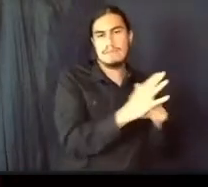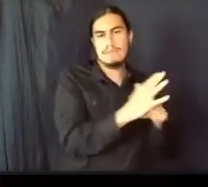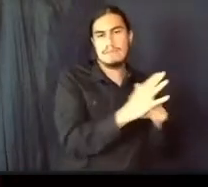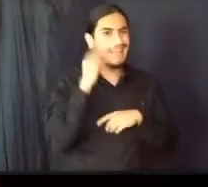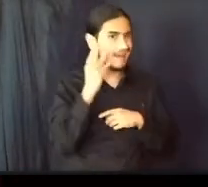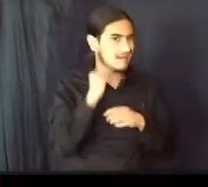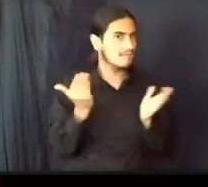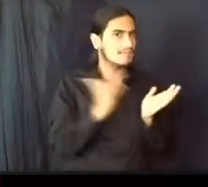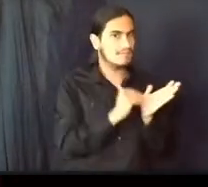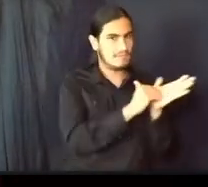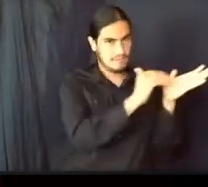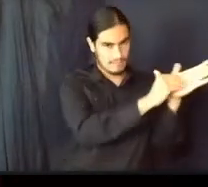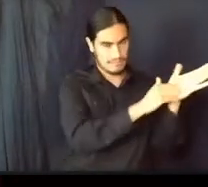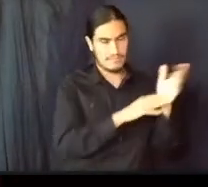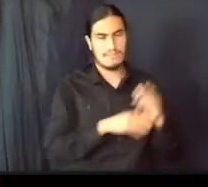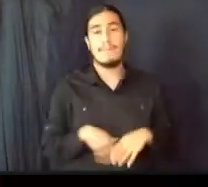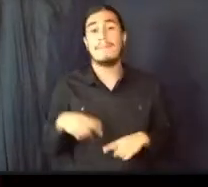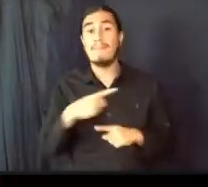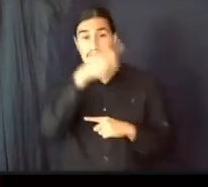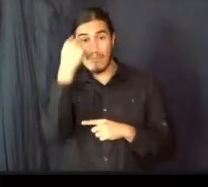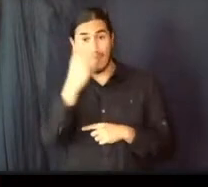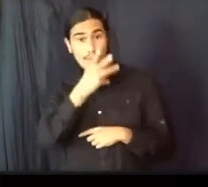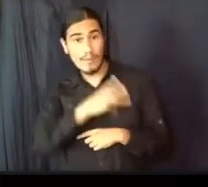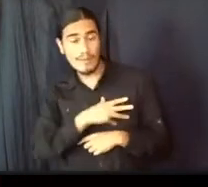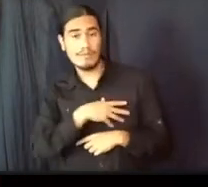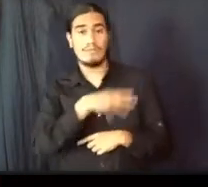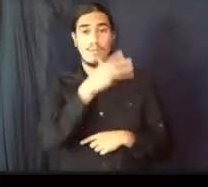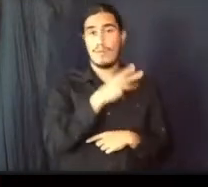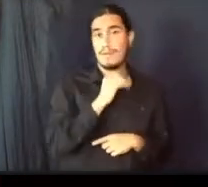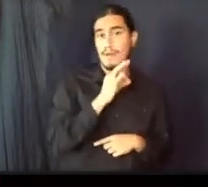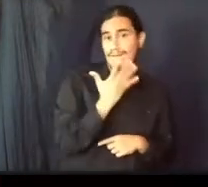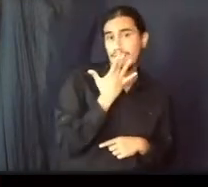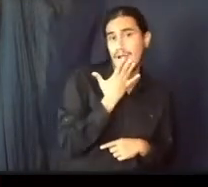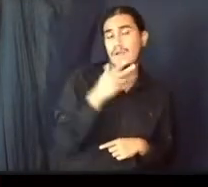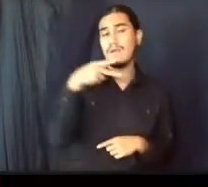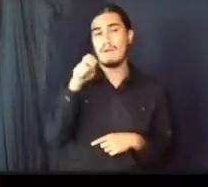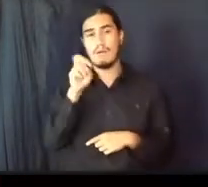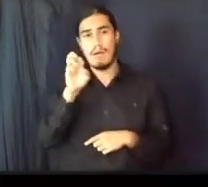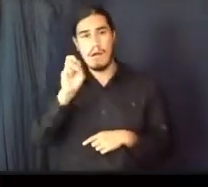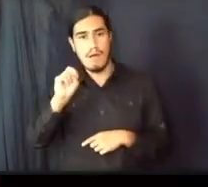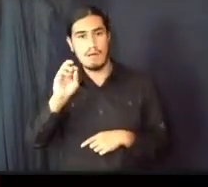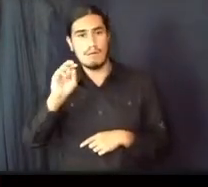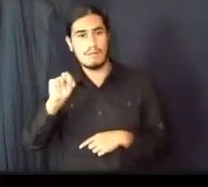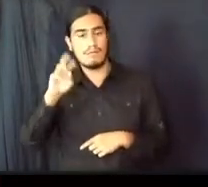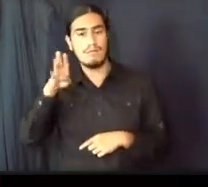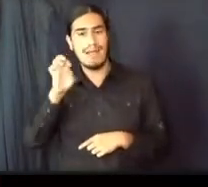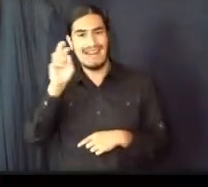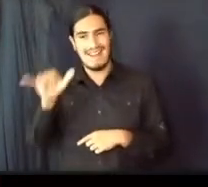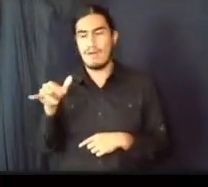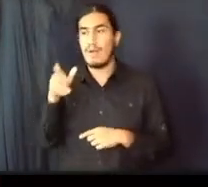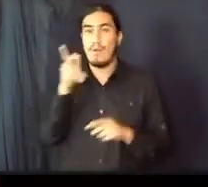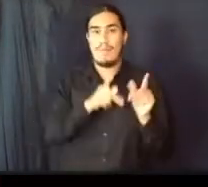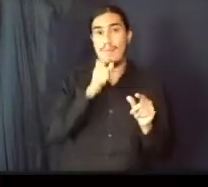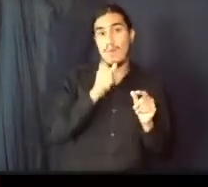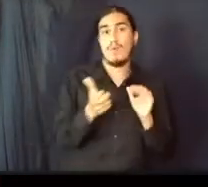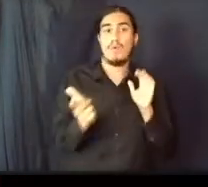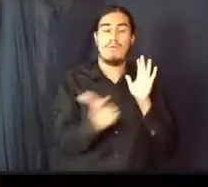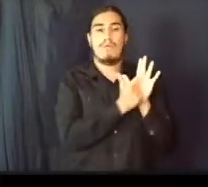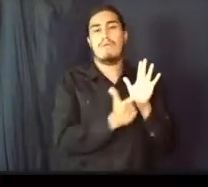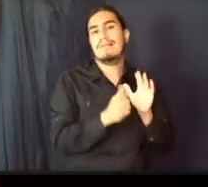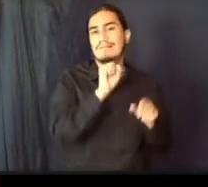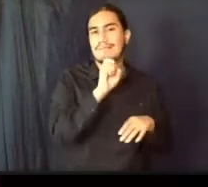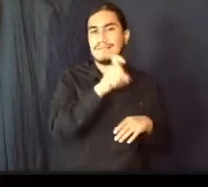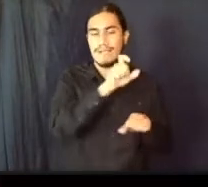show that Black women, women of color, queers, and non-binary folks are criminalized as sex workers and are exposed to identity checks